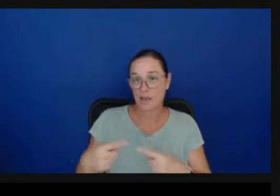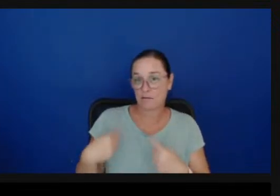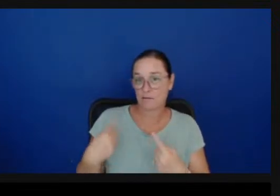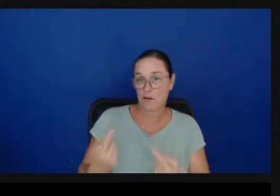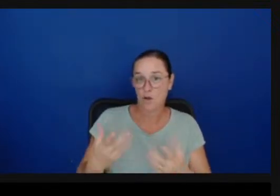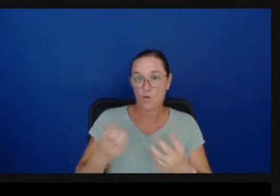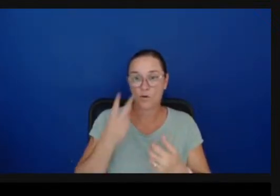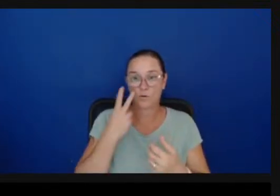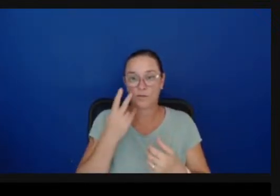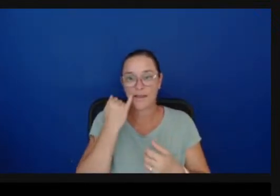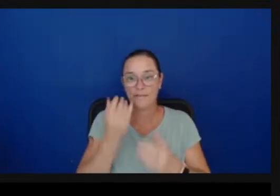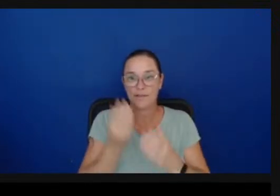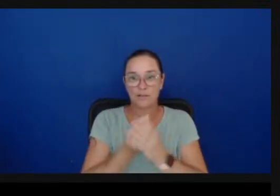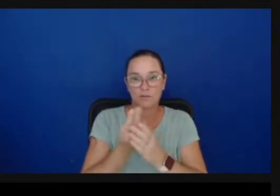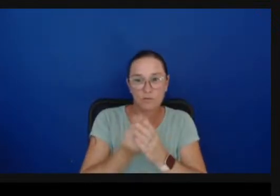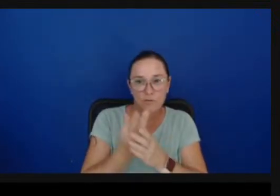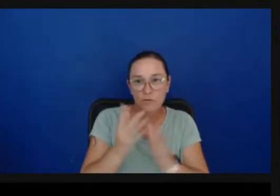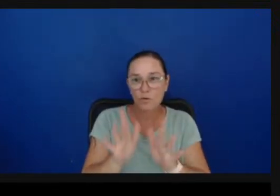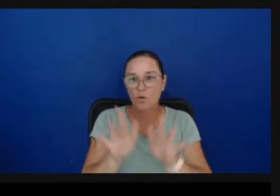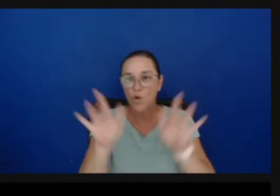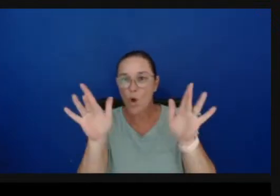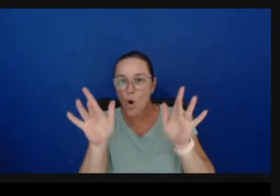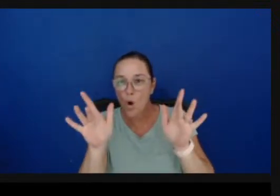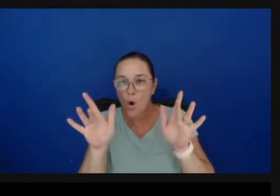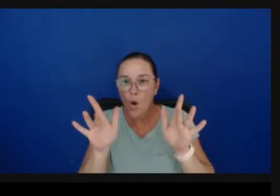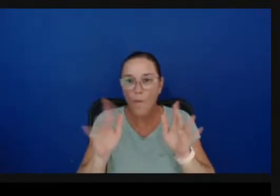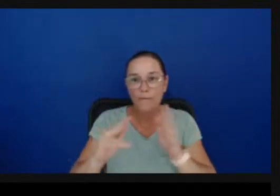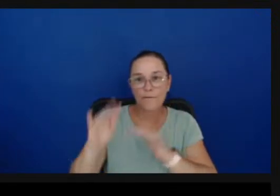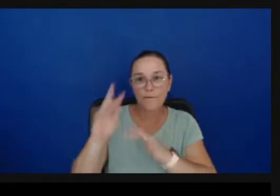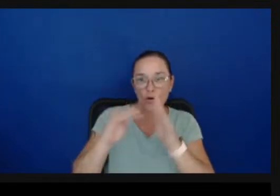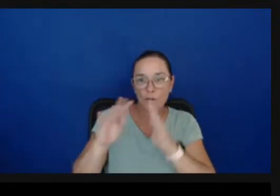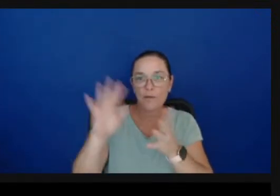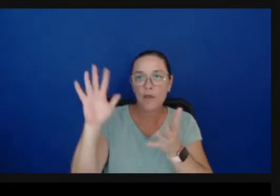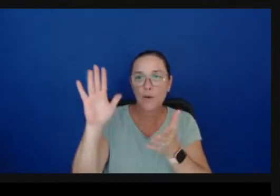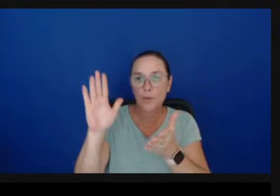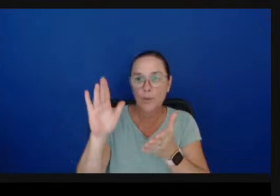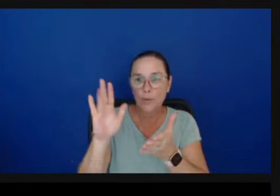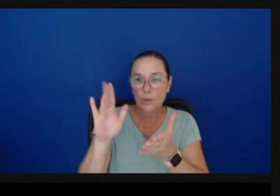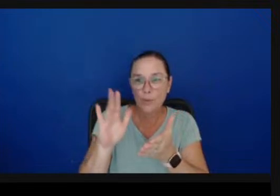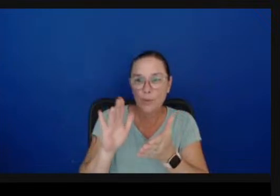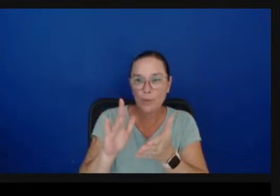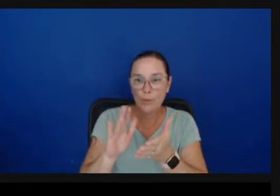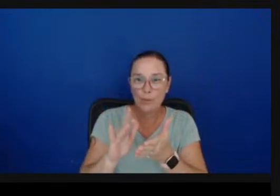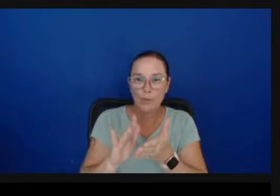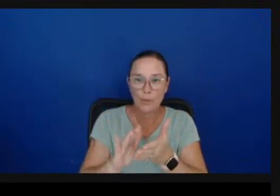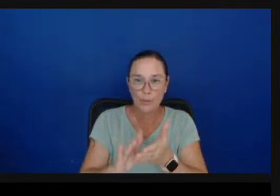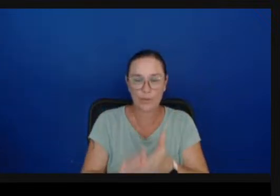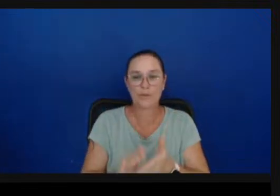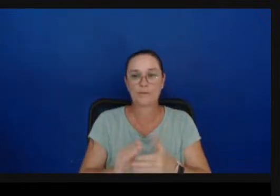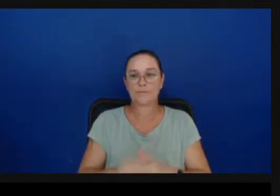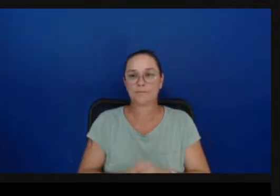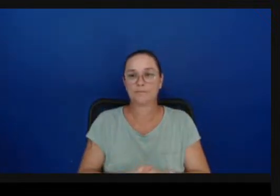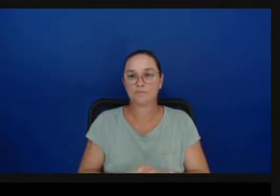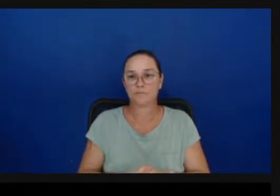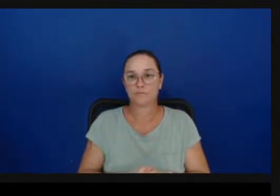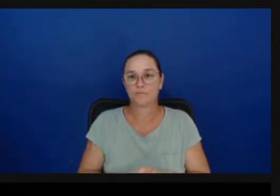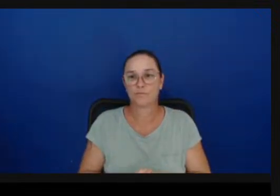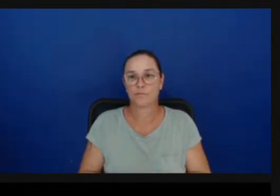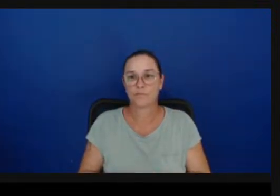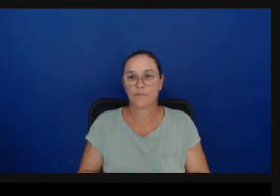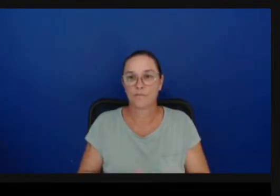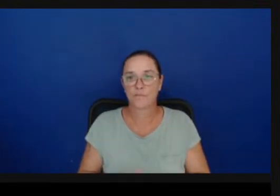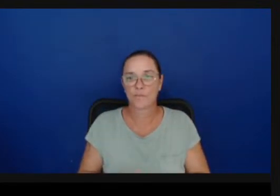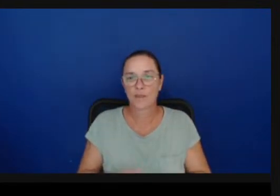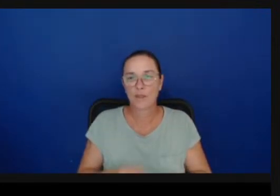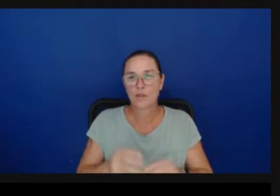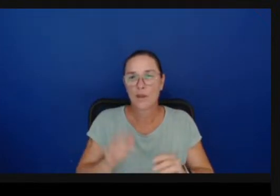glowing and fuming and glowing a little bit less and fuming a little bit less and so on. A couple of spots